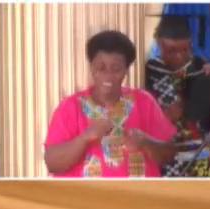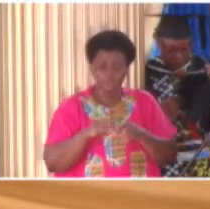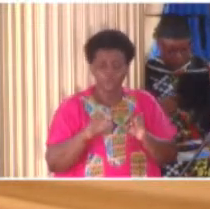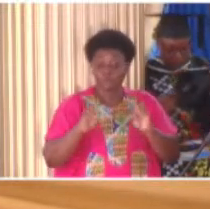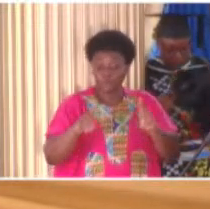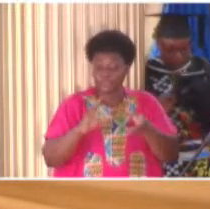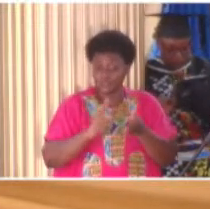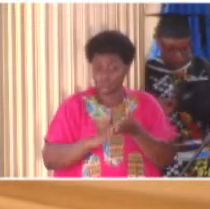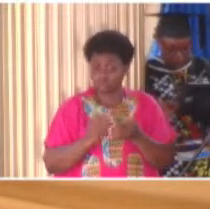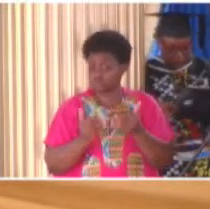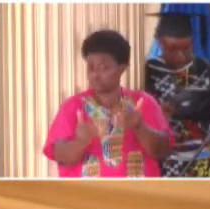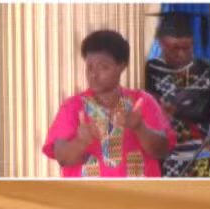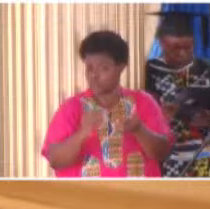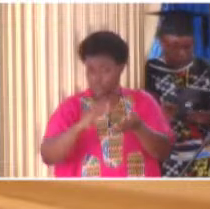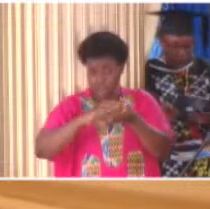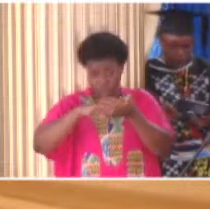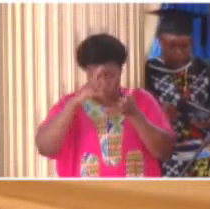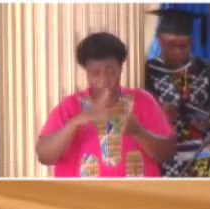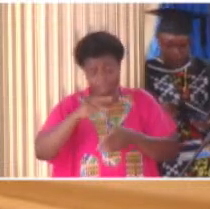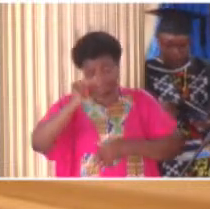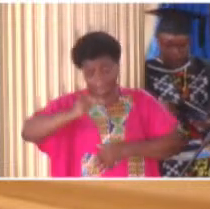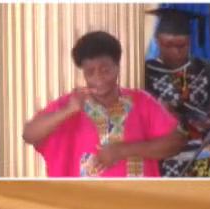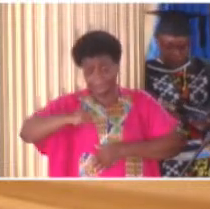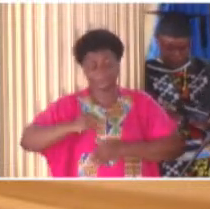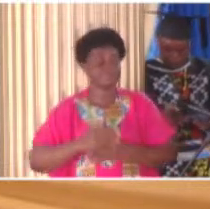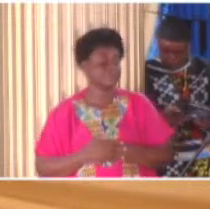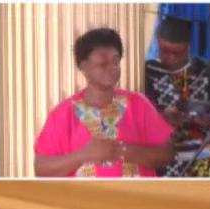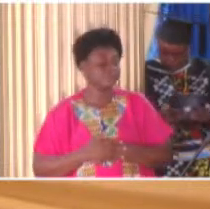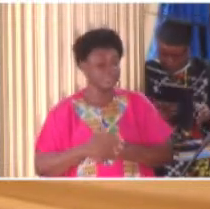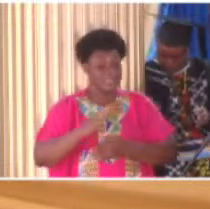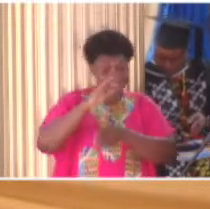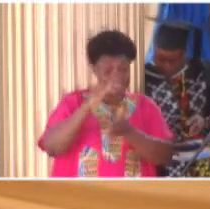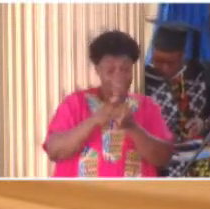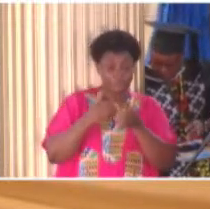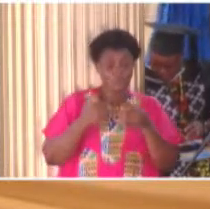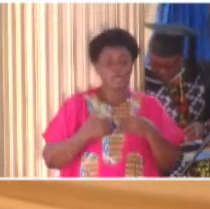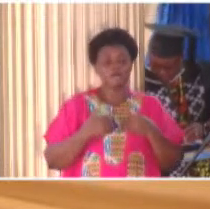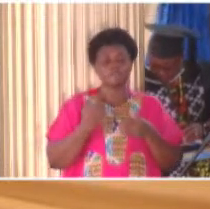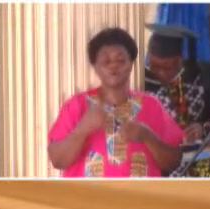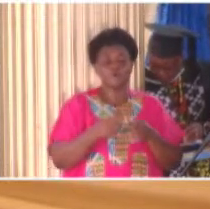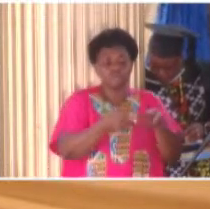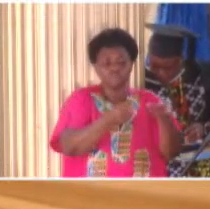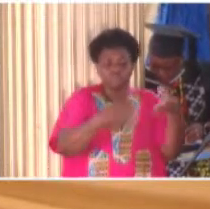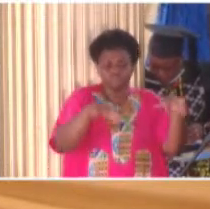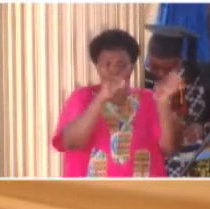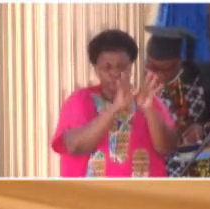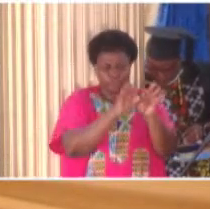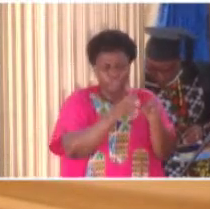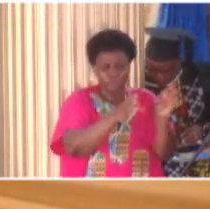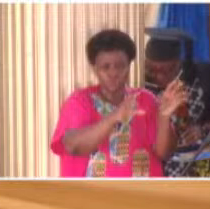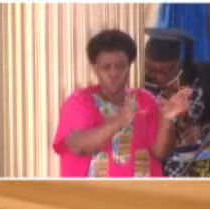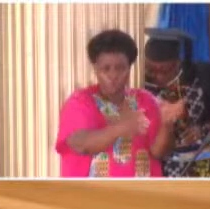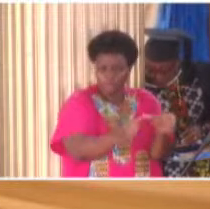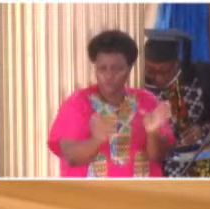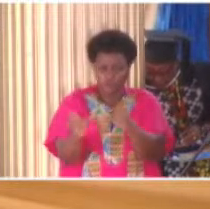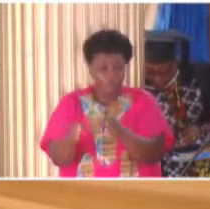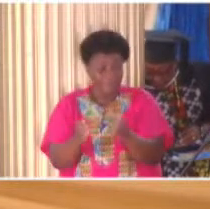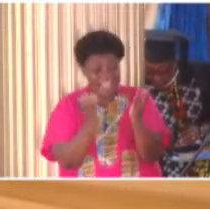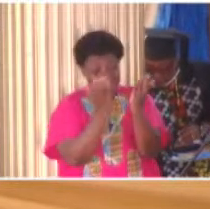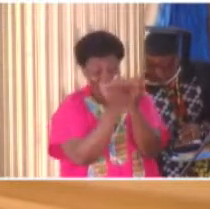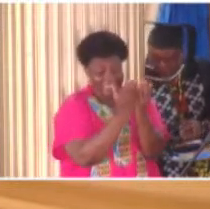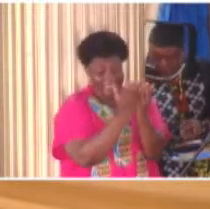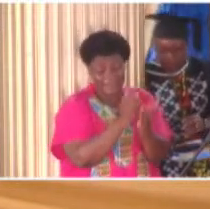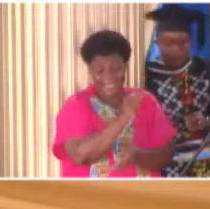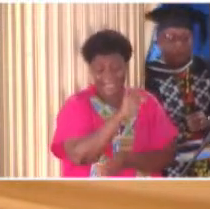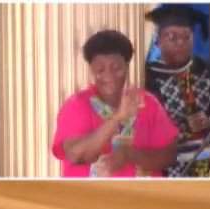opportunities tailored towards student needs. The center will house satellite offices of the Academic Affairs Directorate, Office of